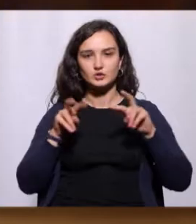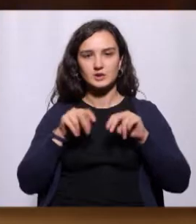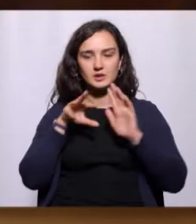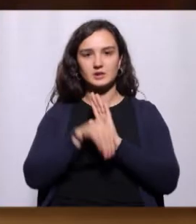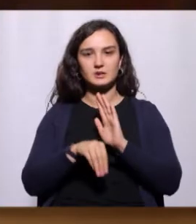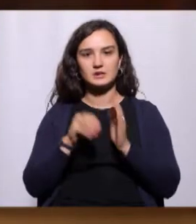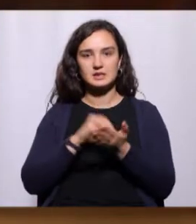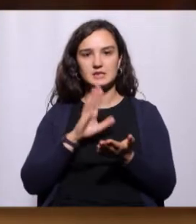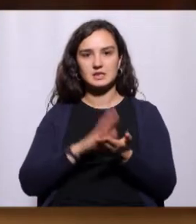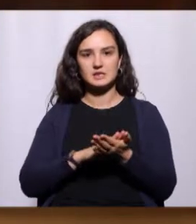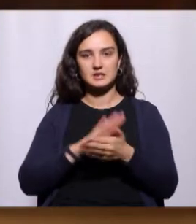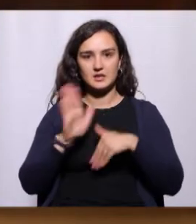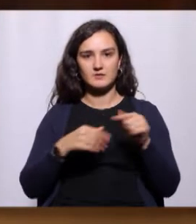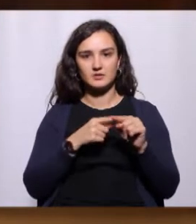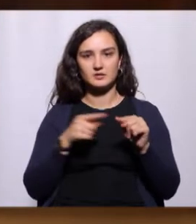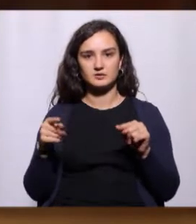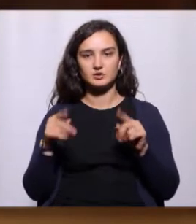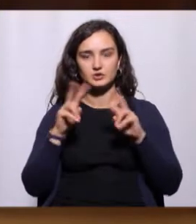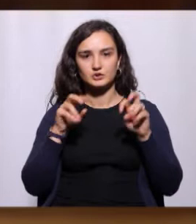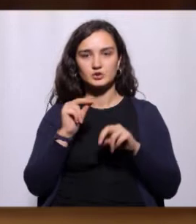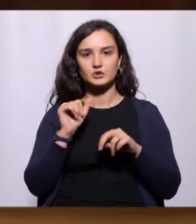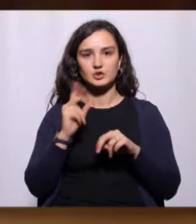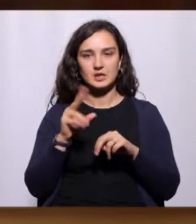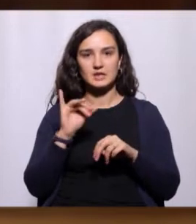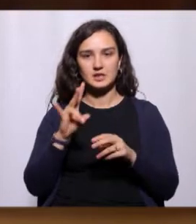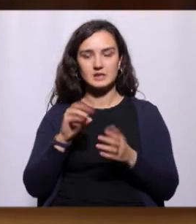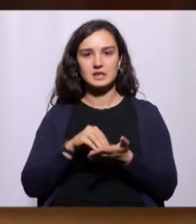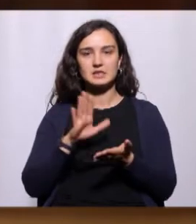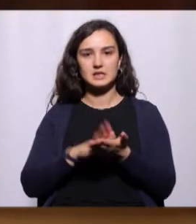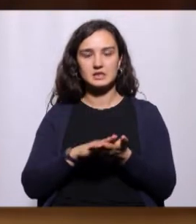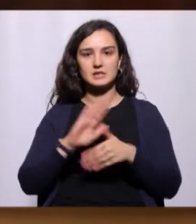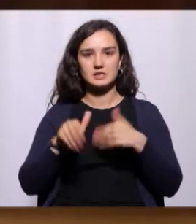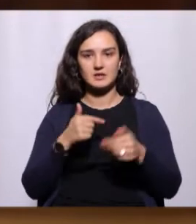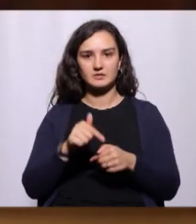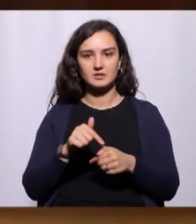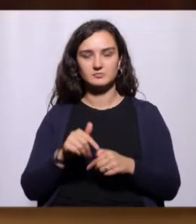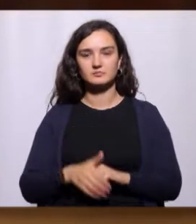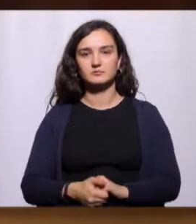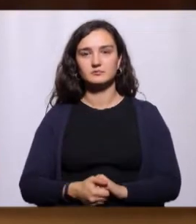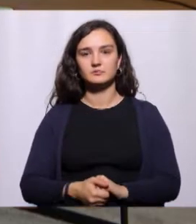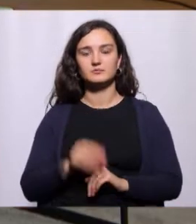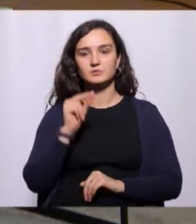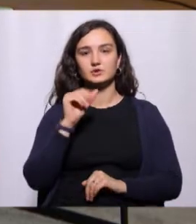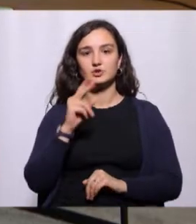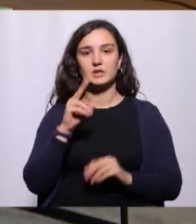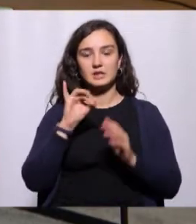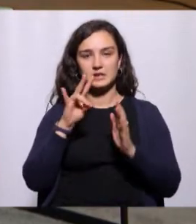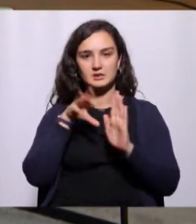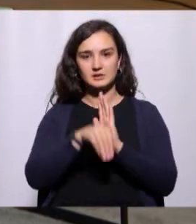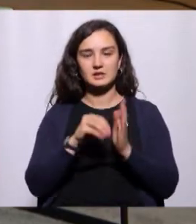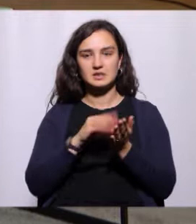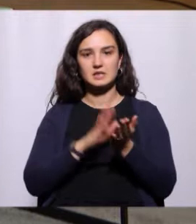Check-in, registracijas gavla. Check-in, registracijas gavla.